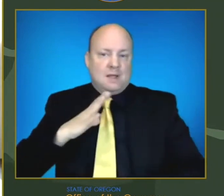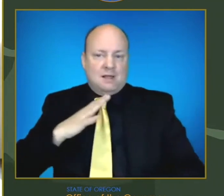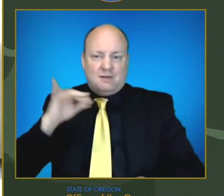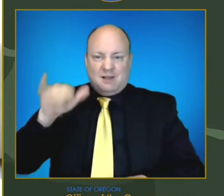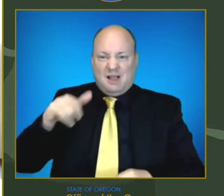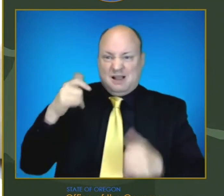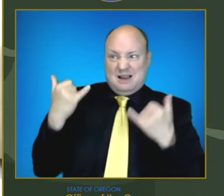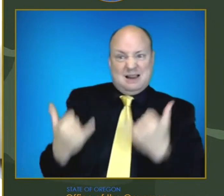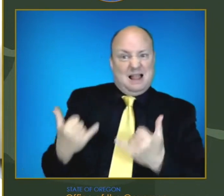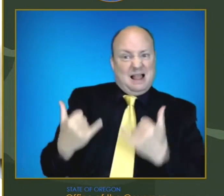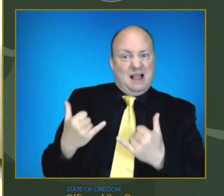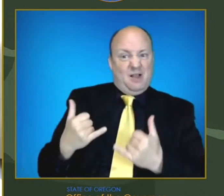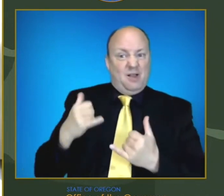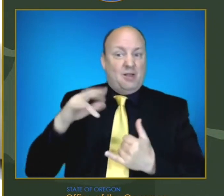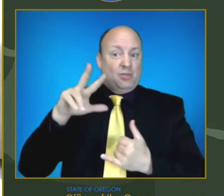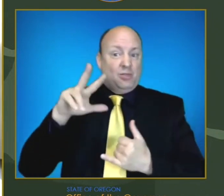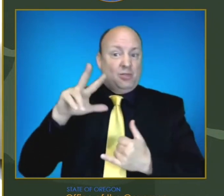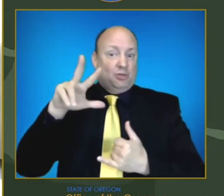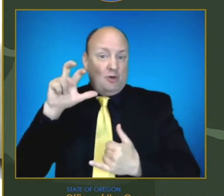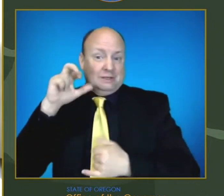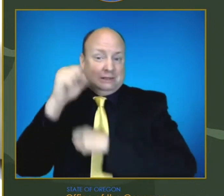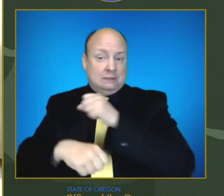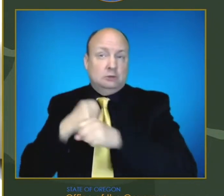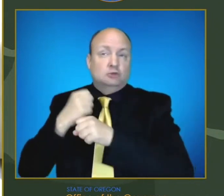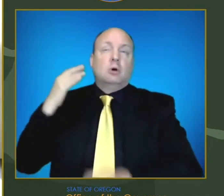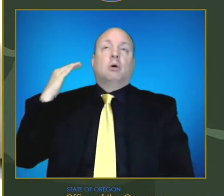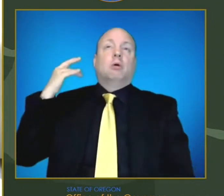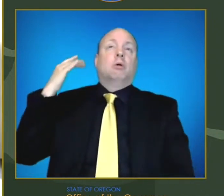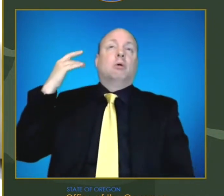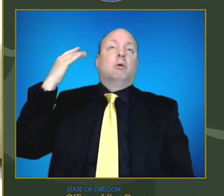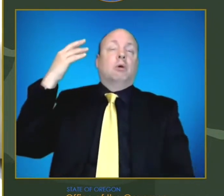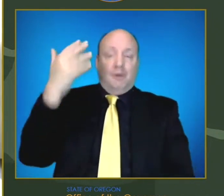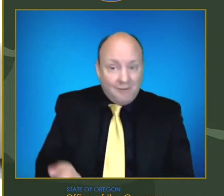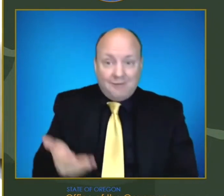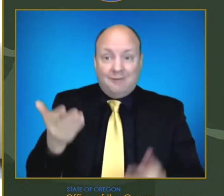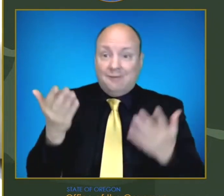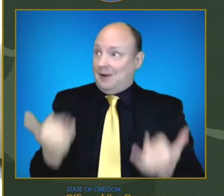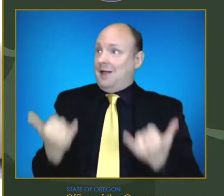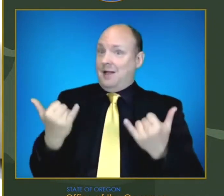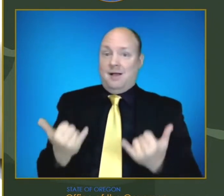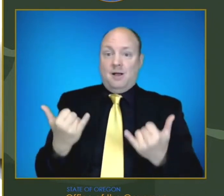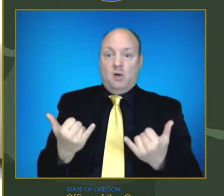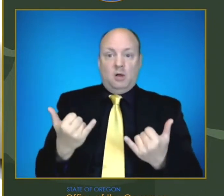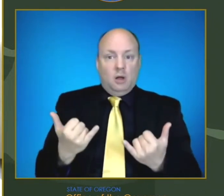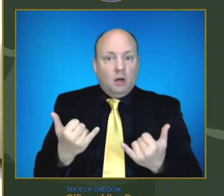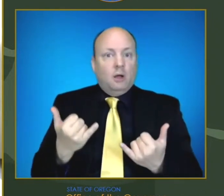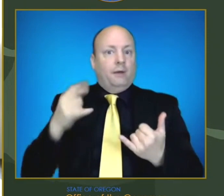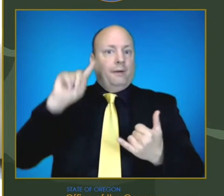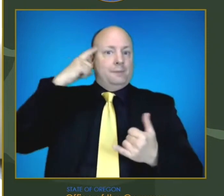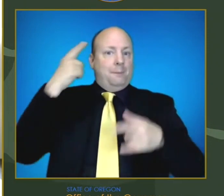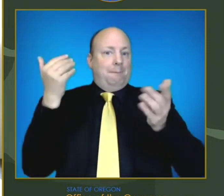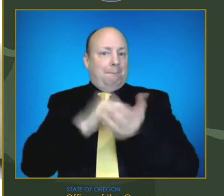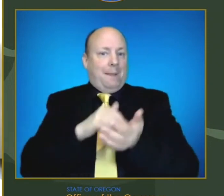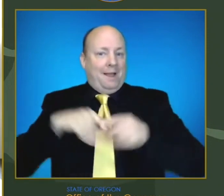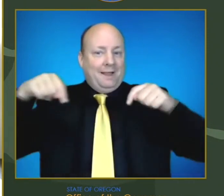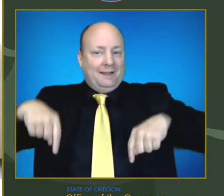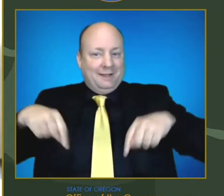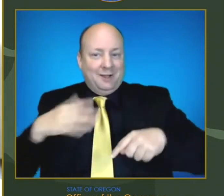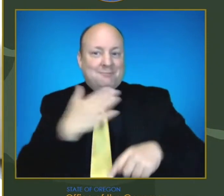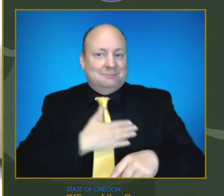centuries later, Oregonians, I hope, will come together like the English did. They'll drive each other to